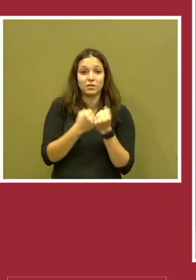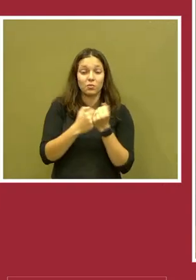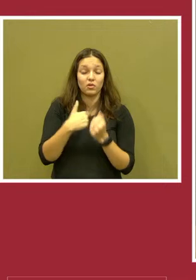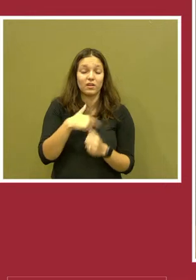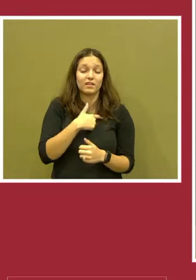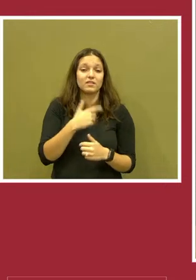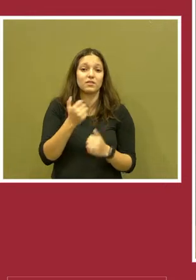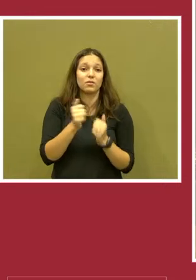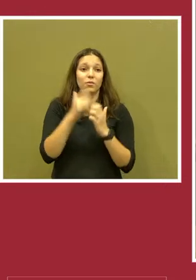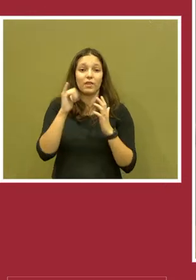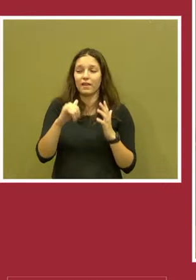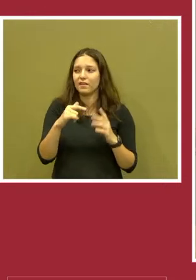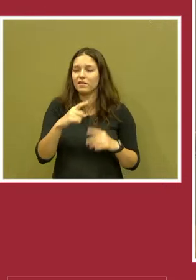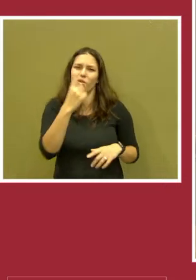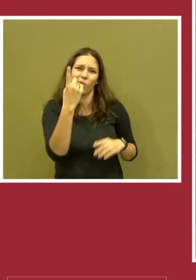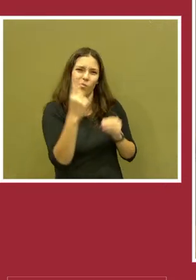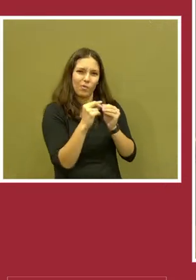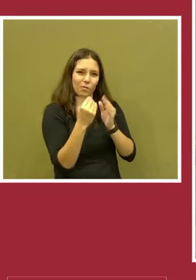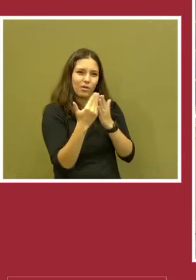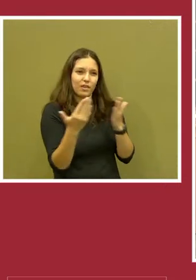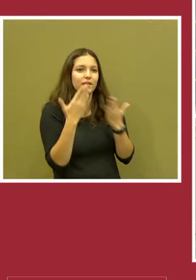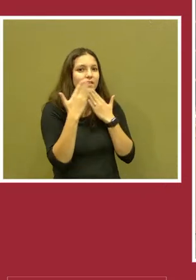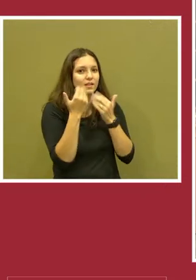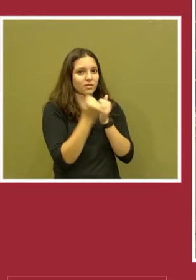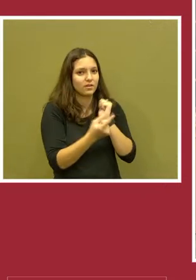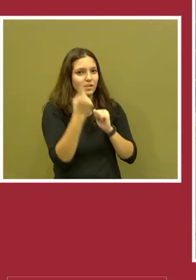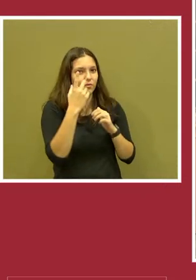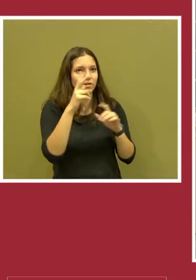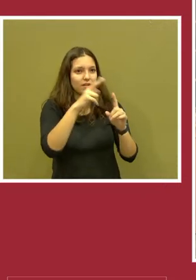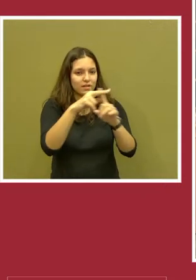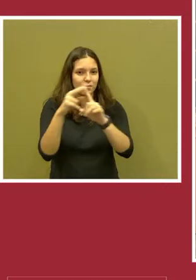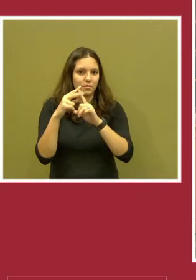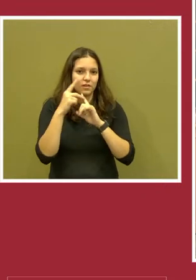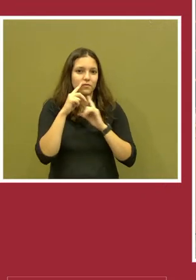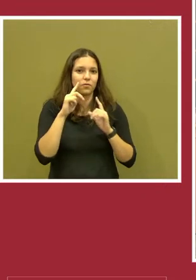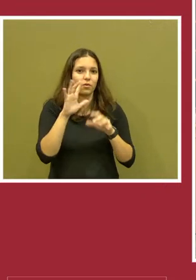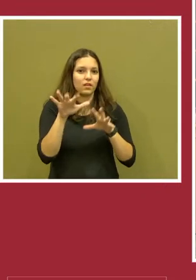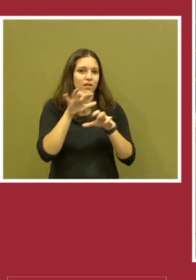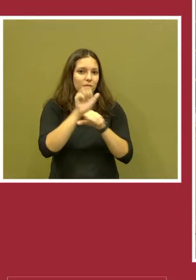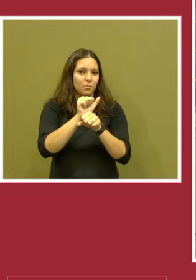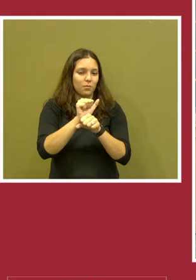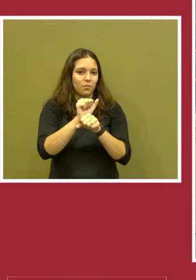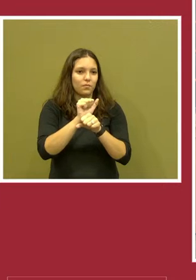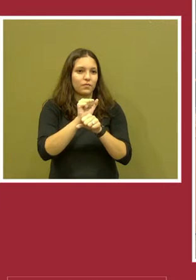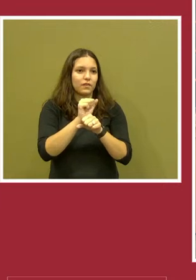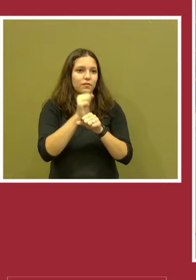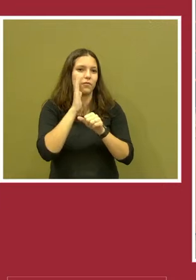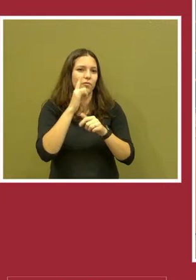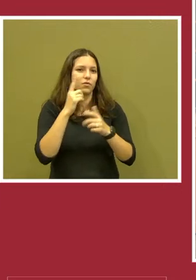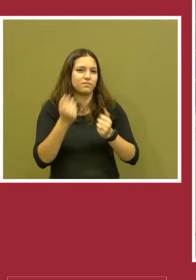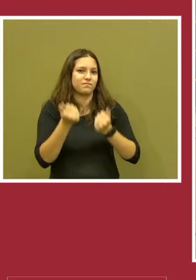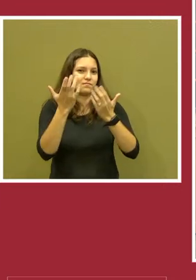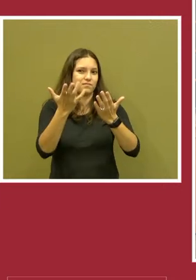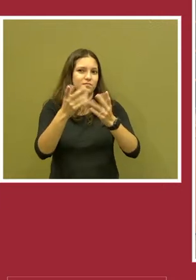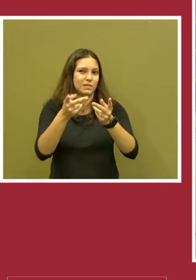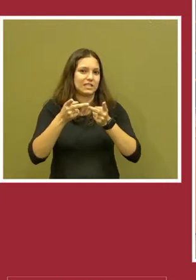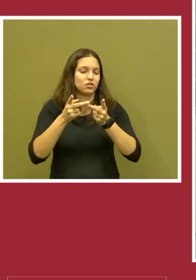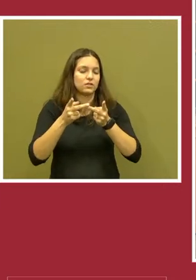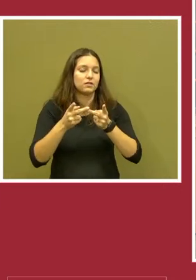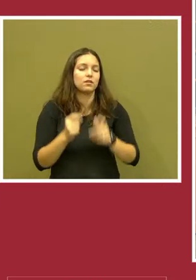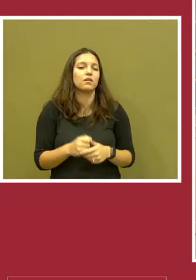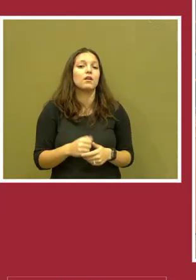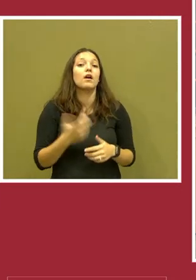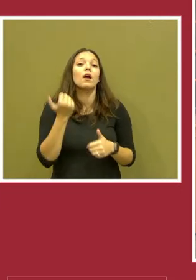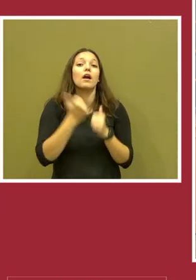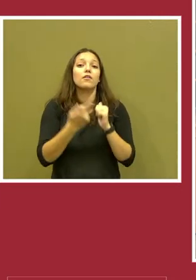that, One other thing, just thank you to everyone who has applied for the appointment. We really appreciate everyone that has